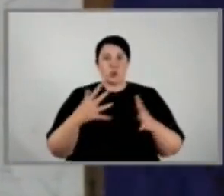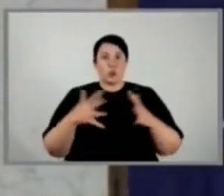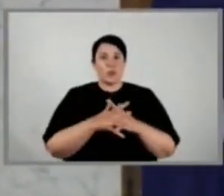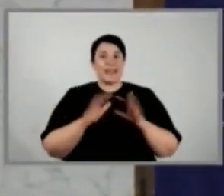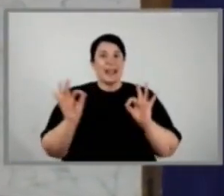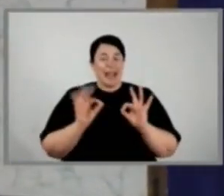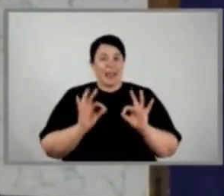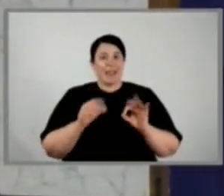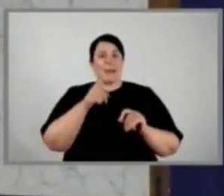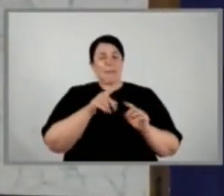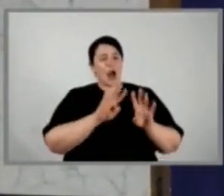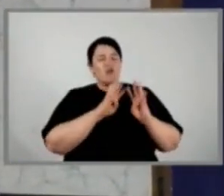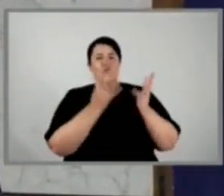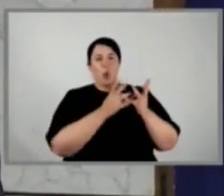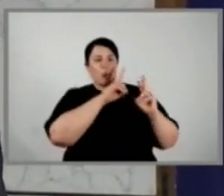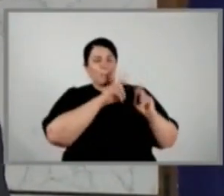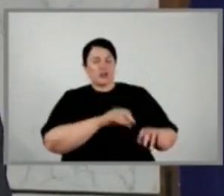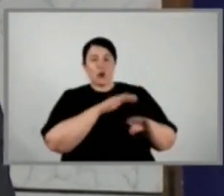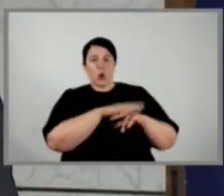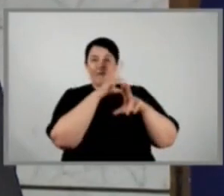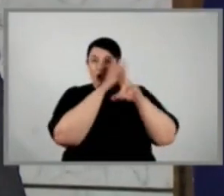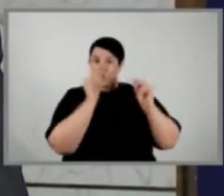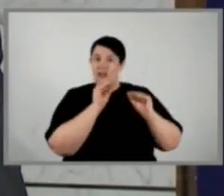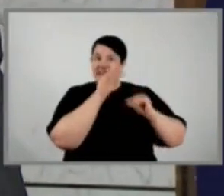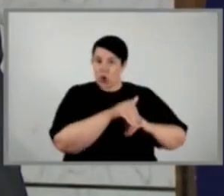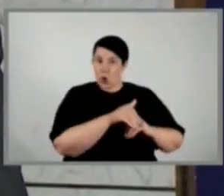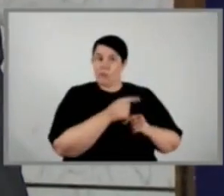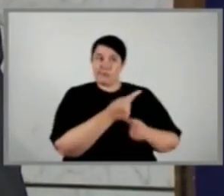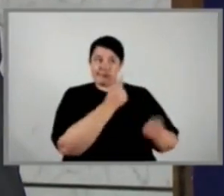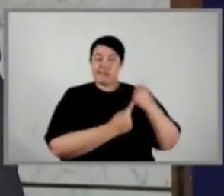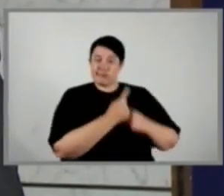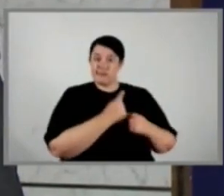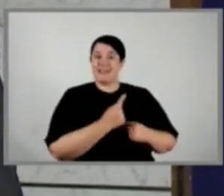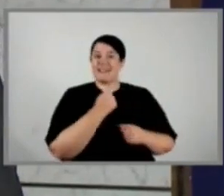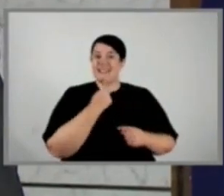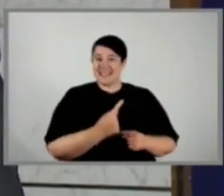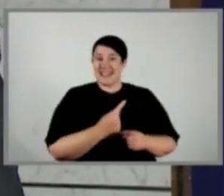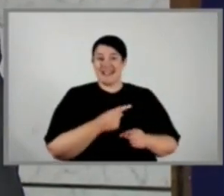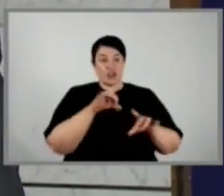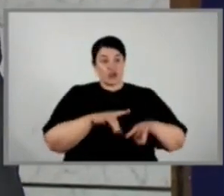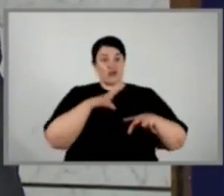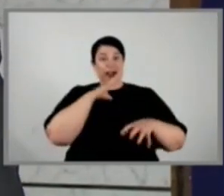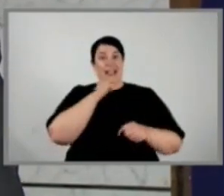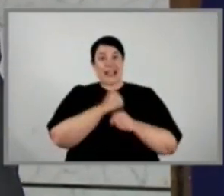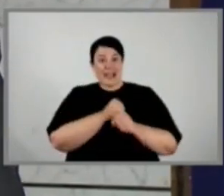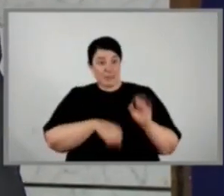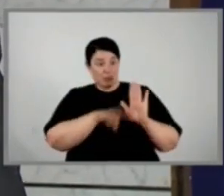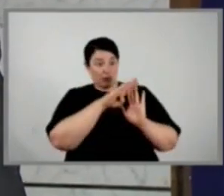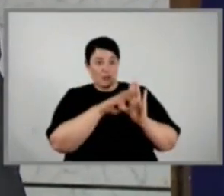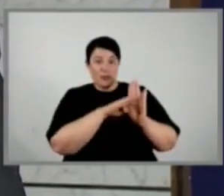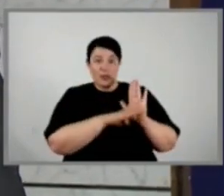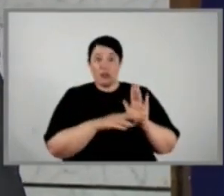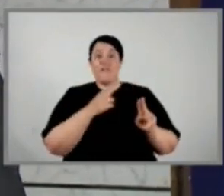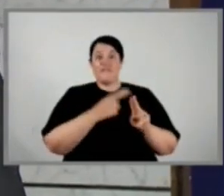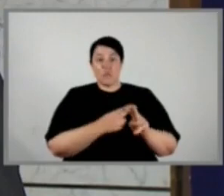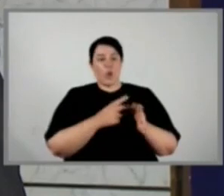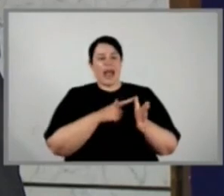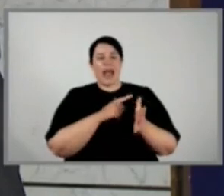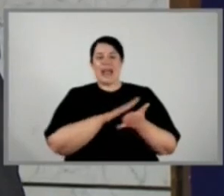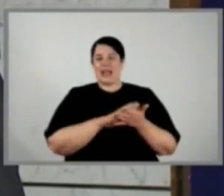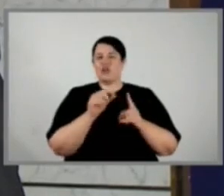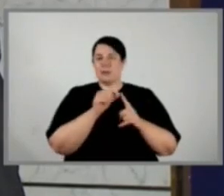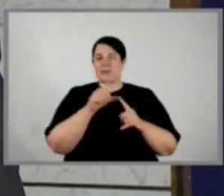down a report about COVID and aged care, and I quote, measures implemented by the Australian Government on advice from the AHPPC were in some